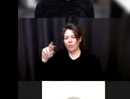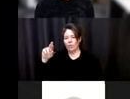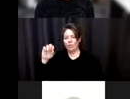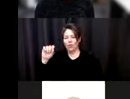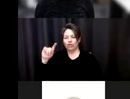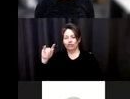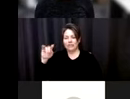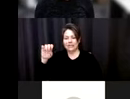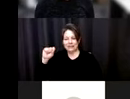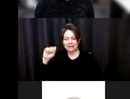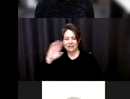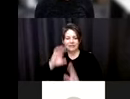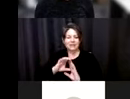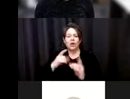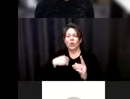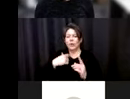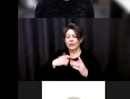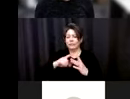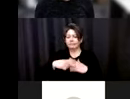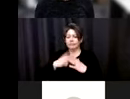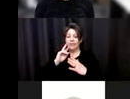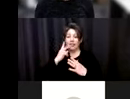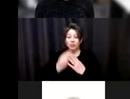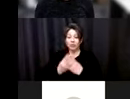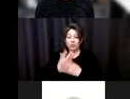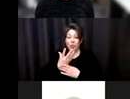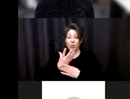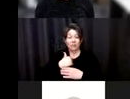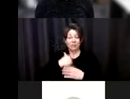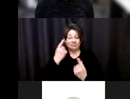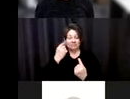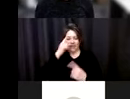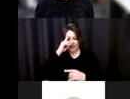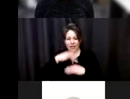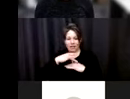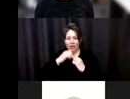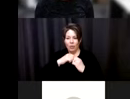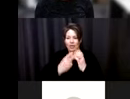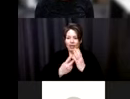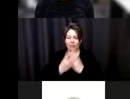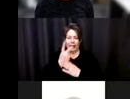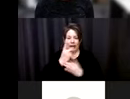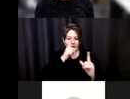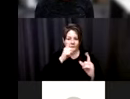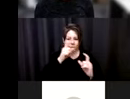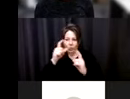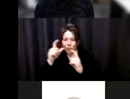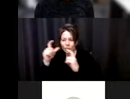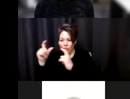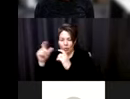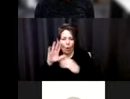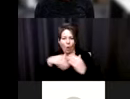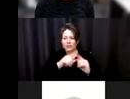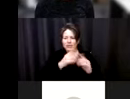We had begun to grow vegetables, and I became obsessed with photographing the plants at all stages of their fruiting. I was